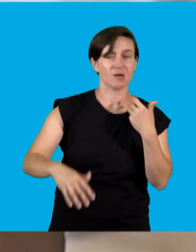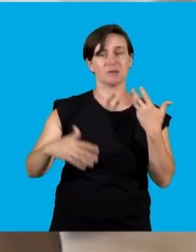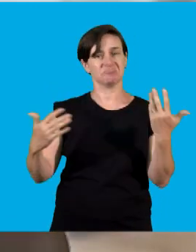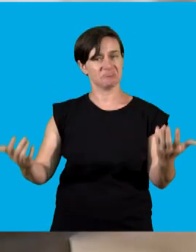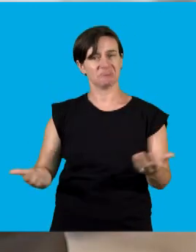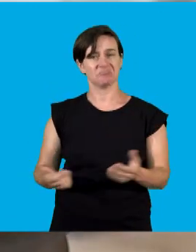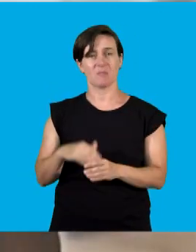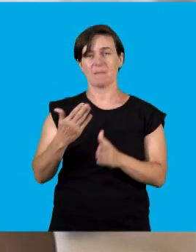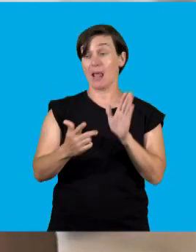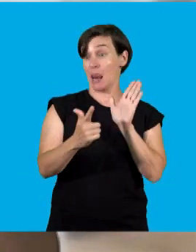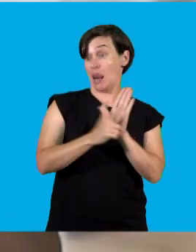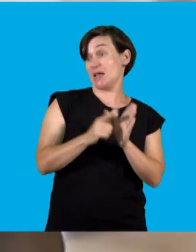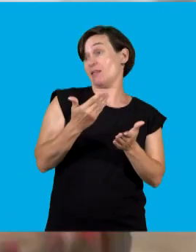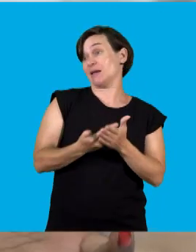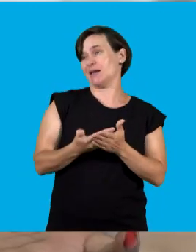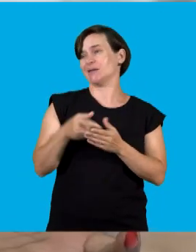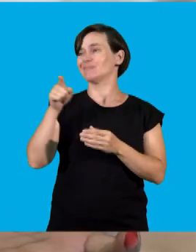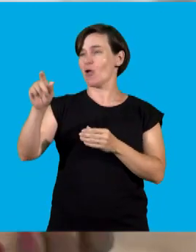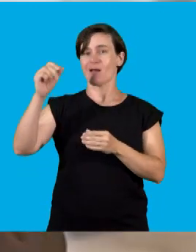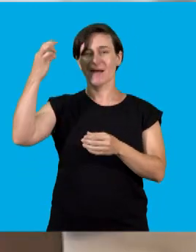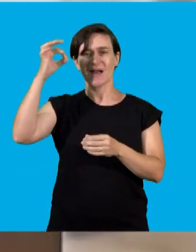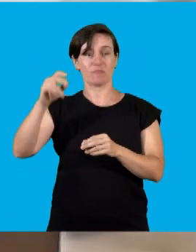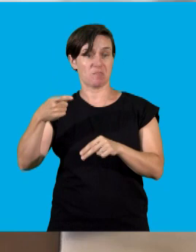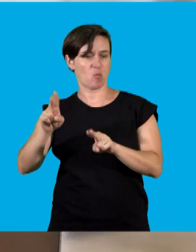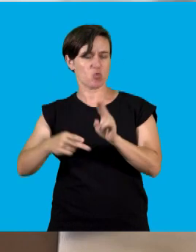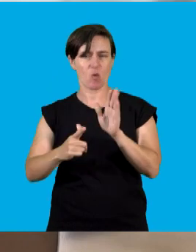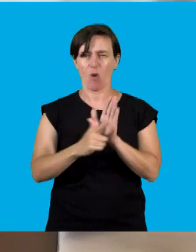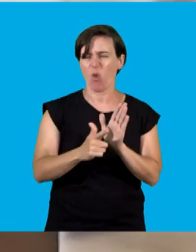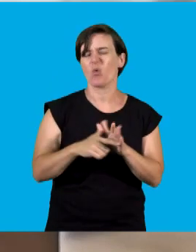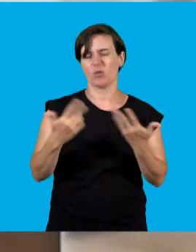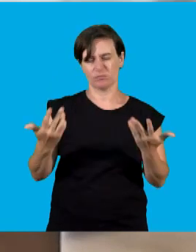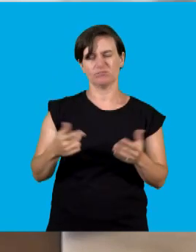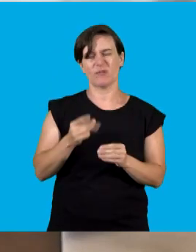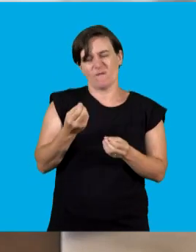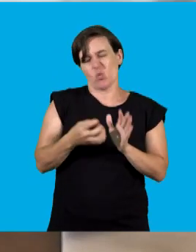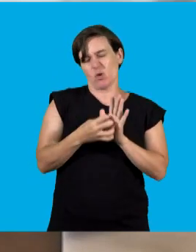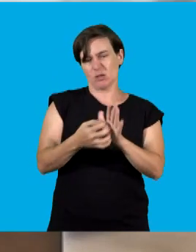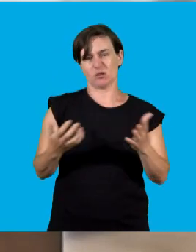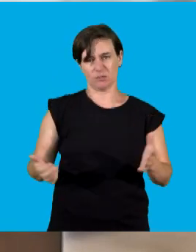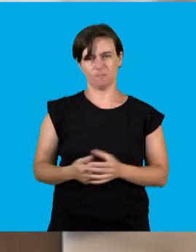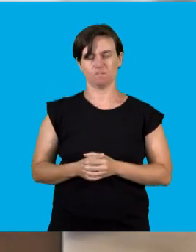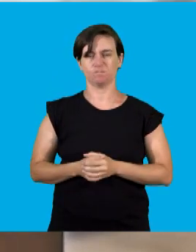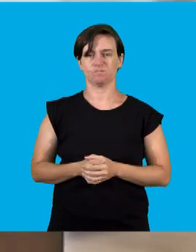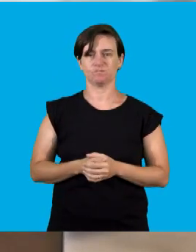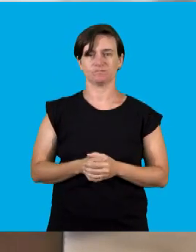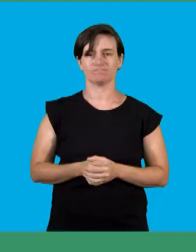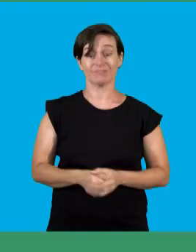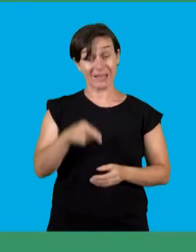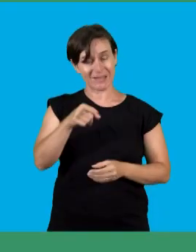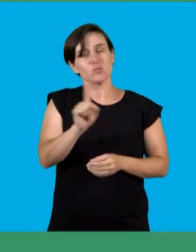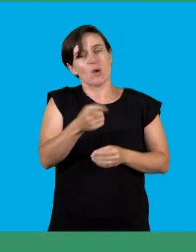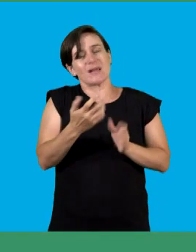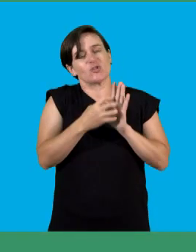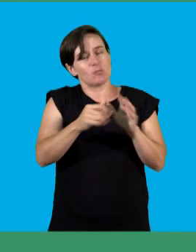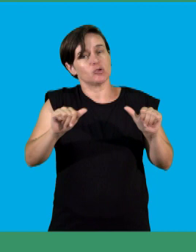Your legal, we're talking your legislation as well, and so on and so forth. You understand? So these are the